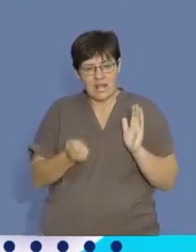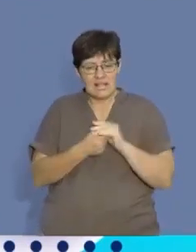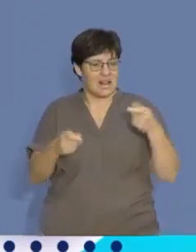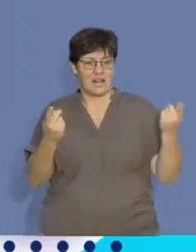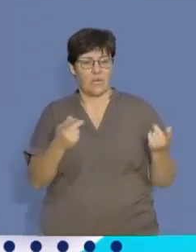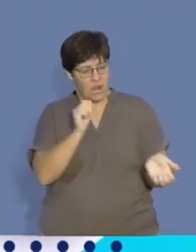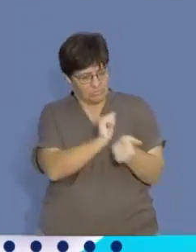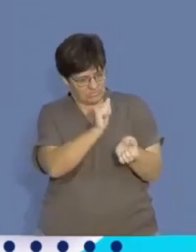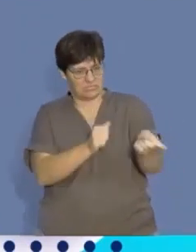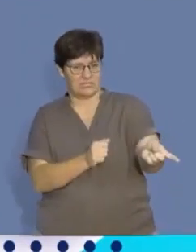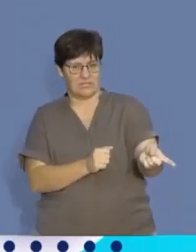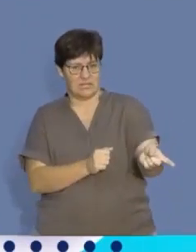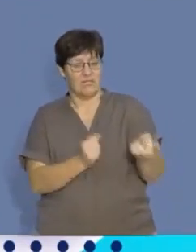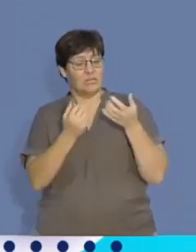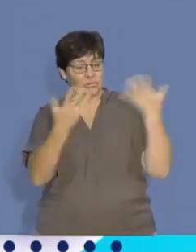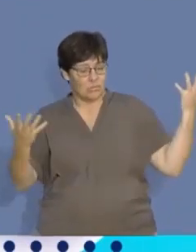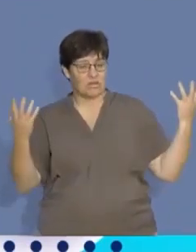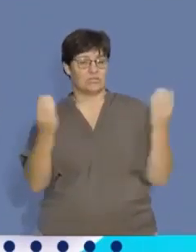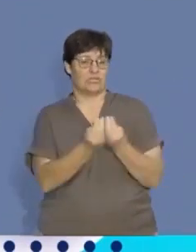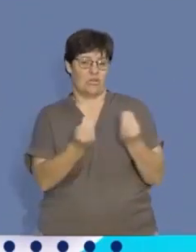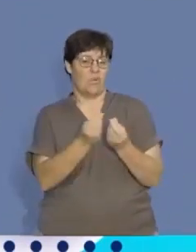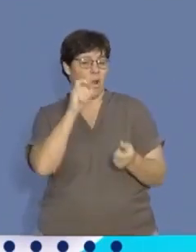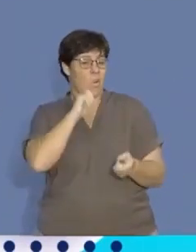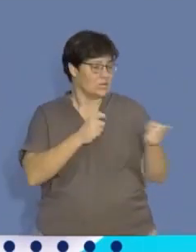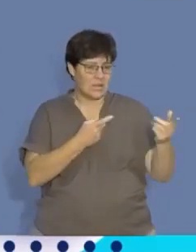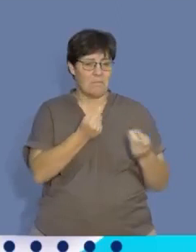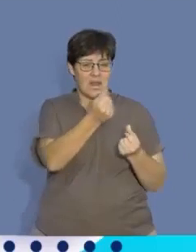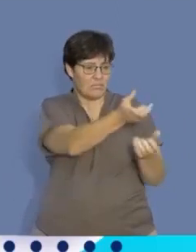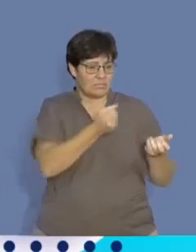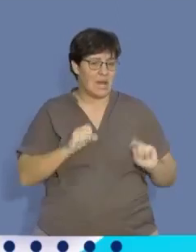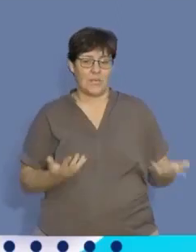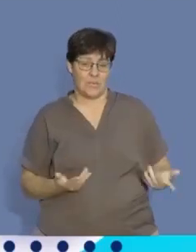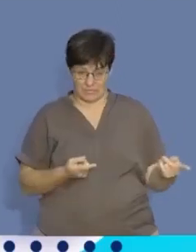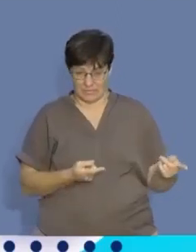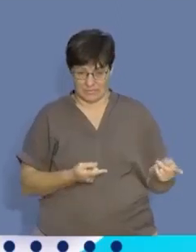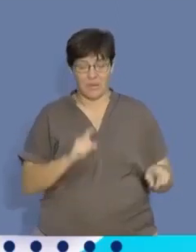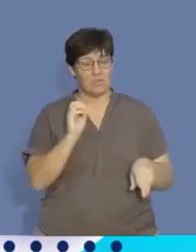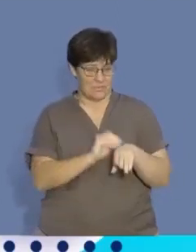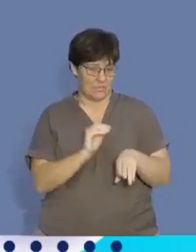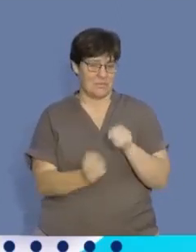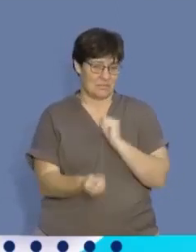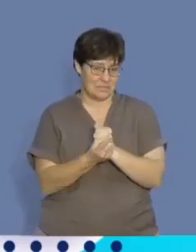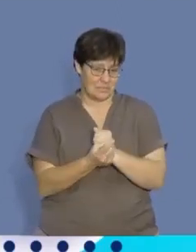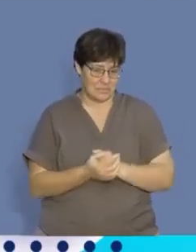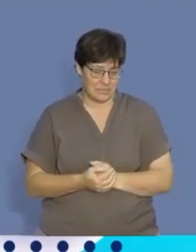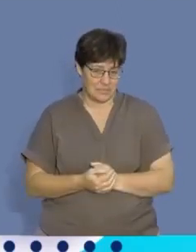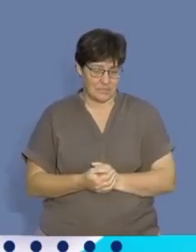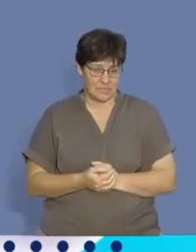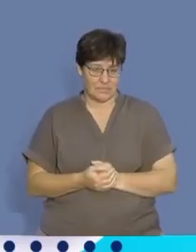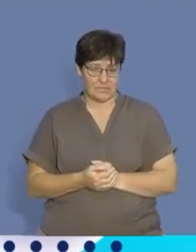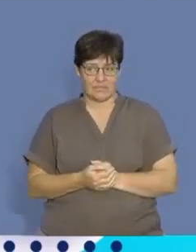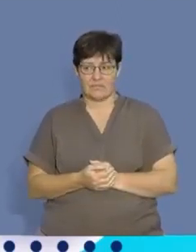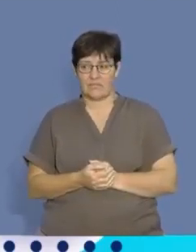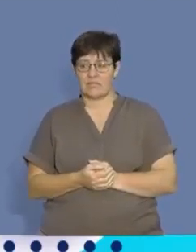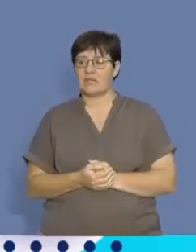stock. So those are some of the dangers of keeping too much of stock on hand. Okay, so